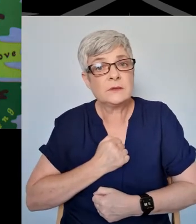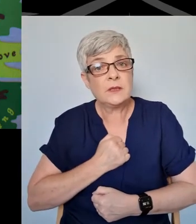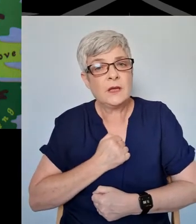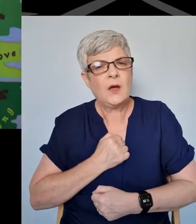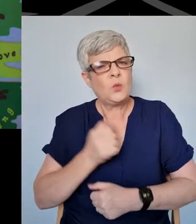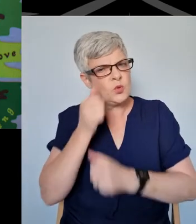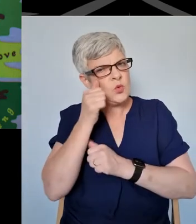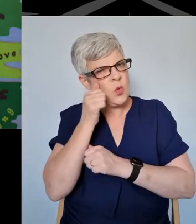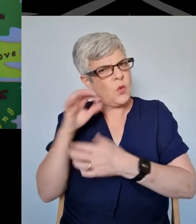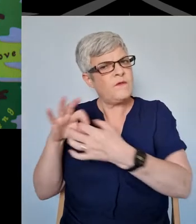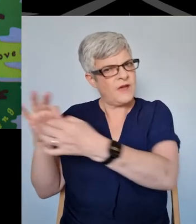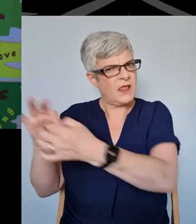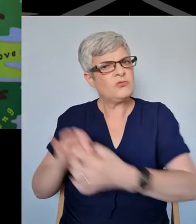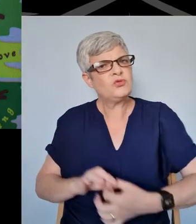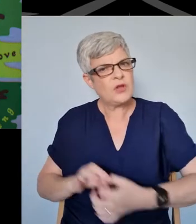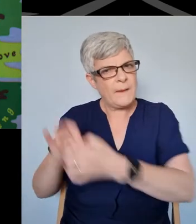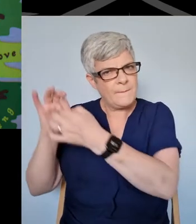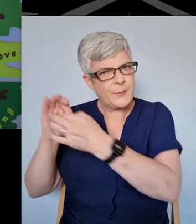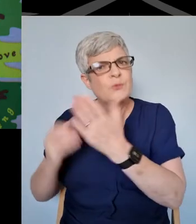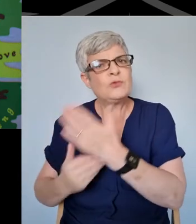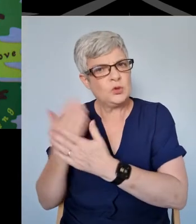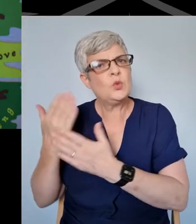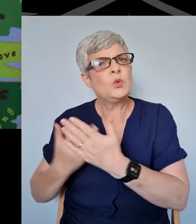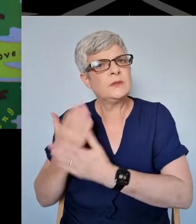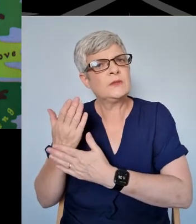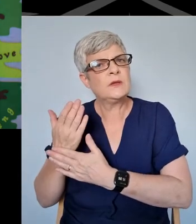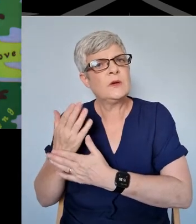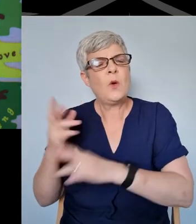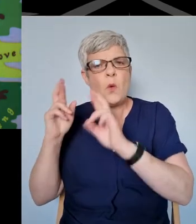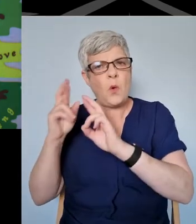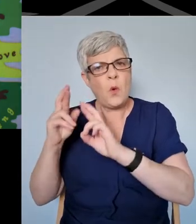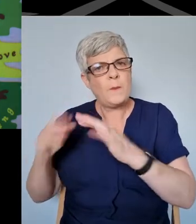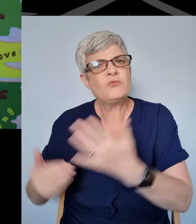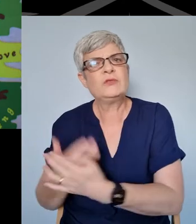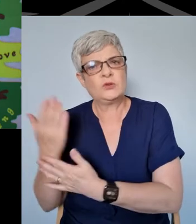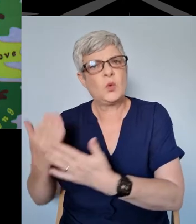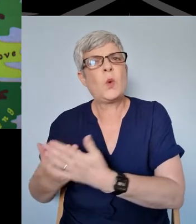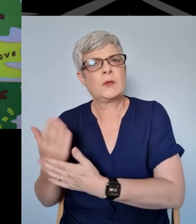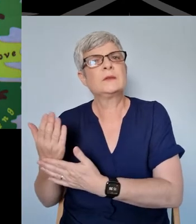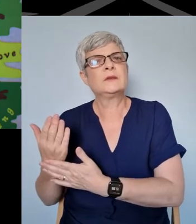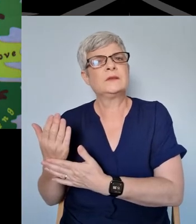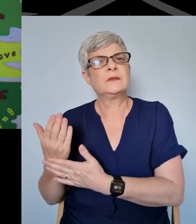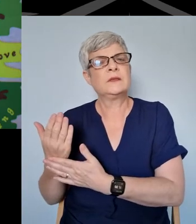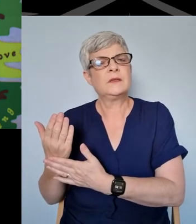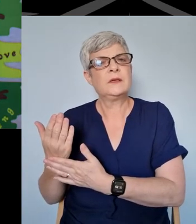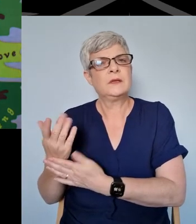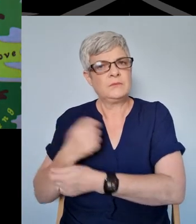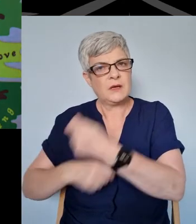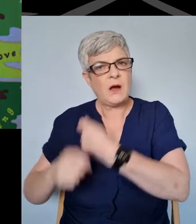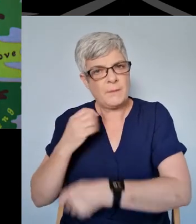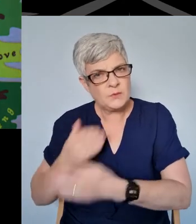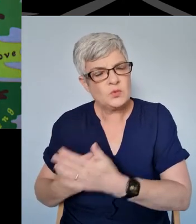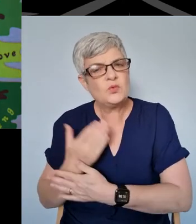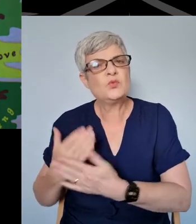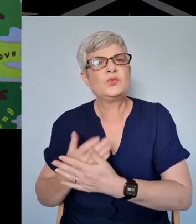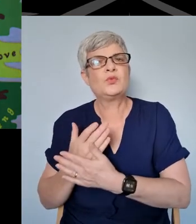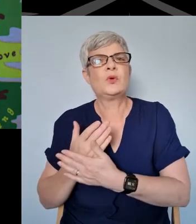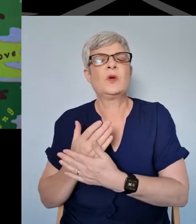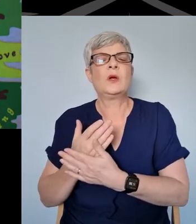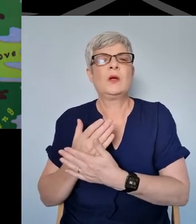Might we know our fellowship with you renewed, our hope restored. And might all of that help